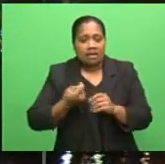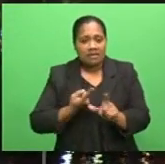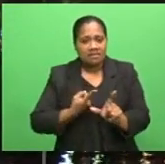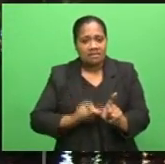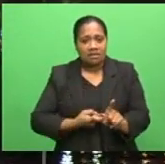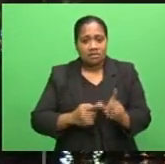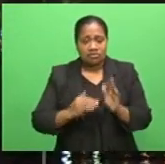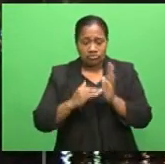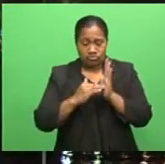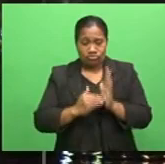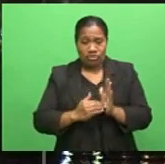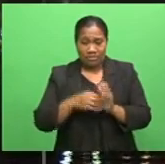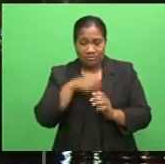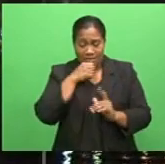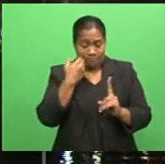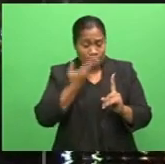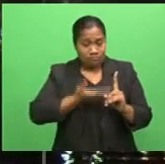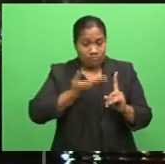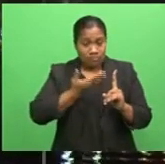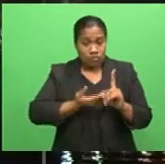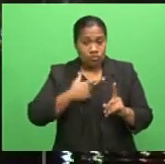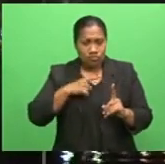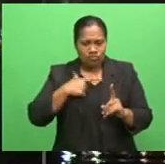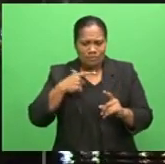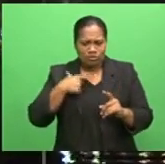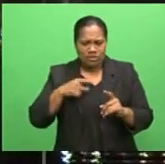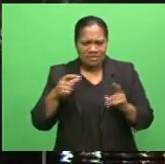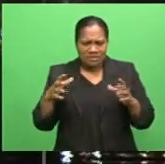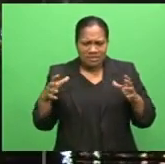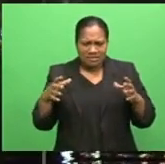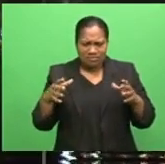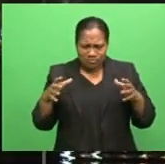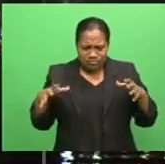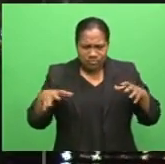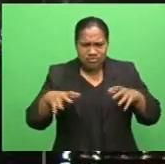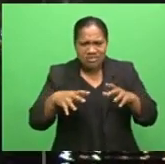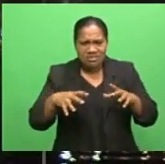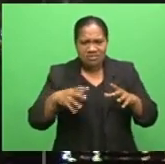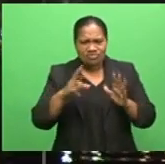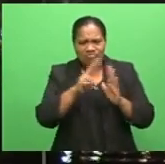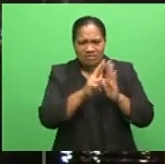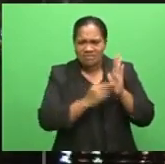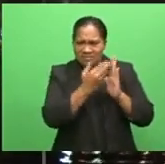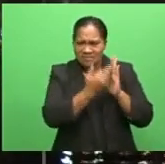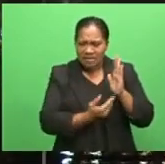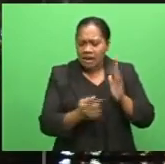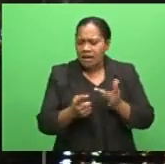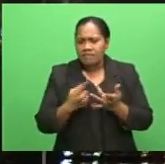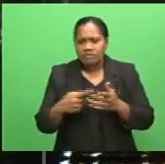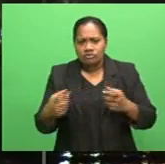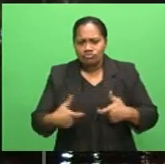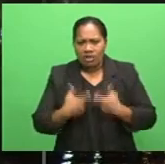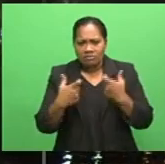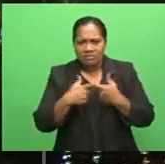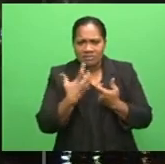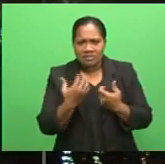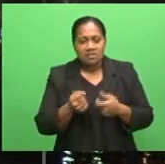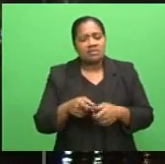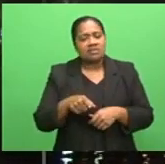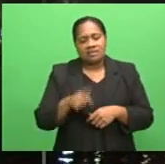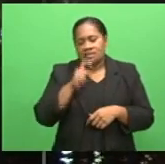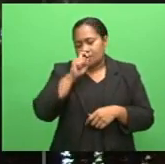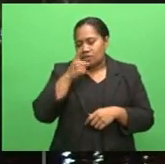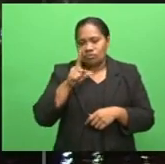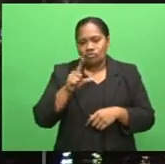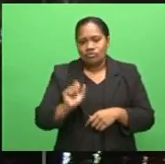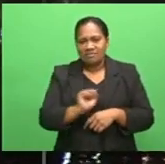Rusiate Tunravu says due to the social gathering restrictions and other challenges brought by the pandemic, they are unable to hold their annual bazaar this